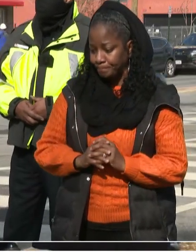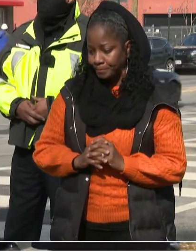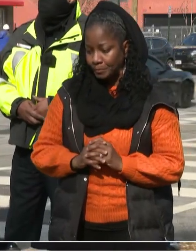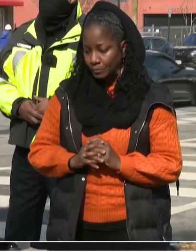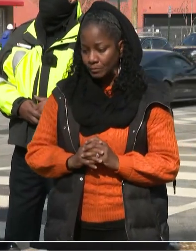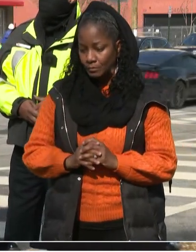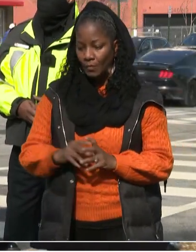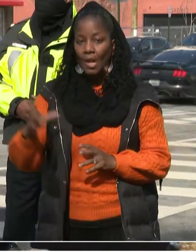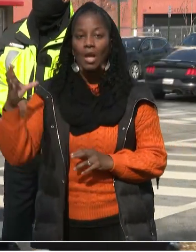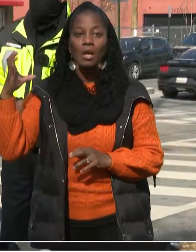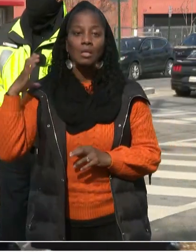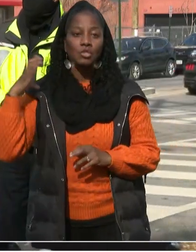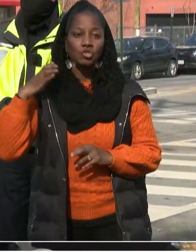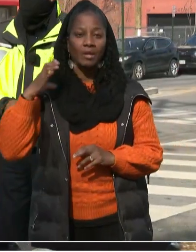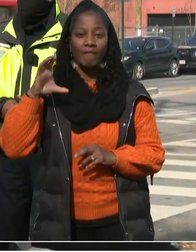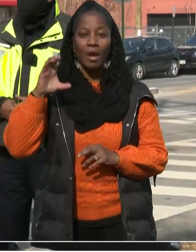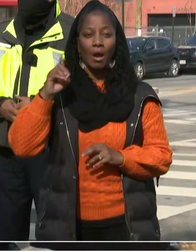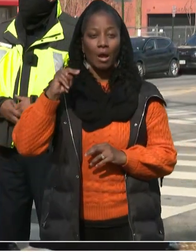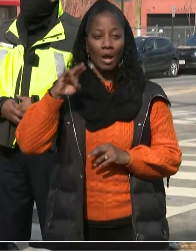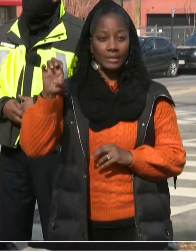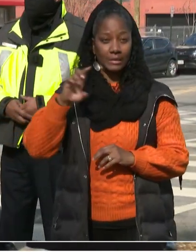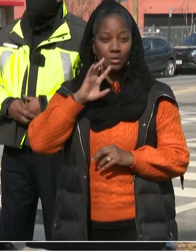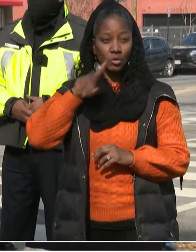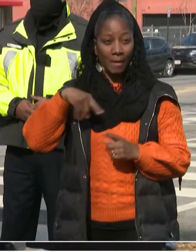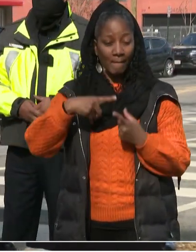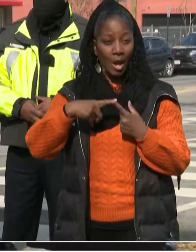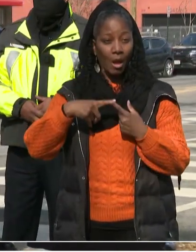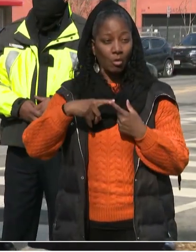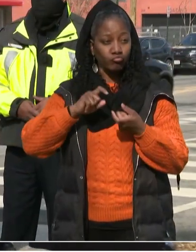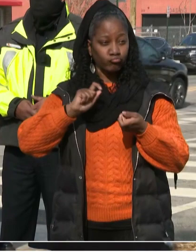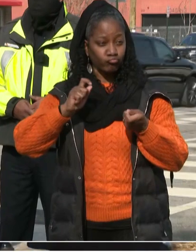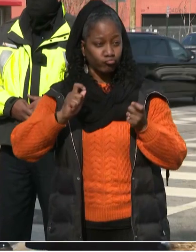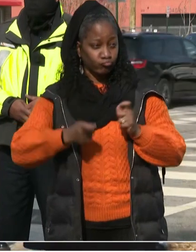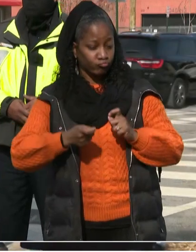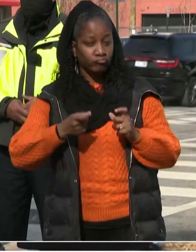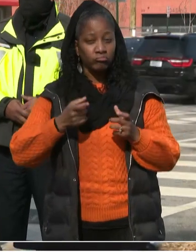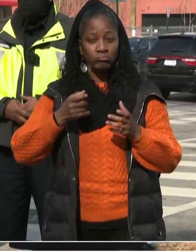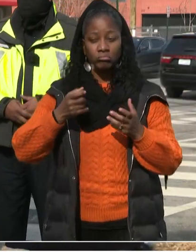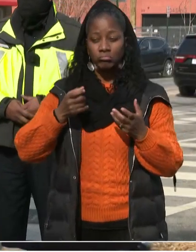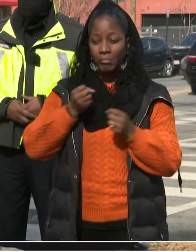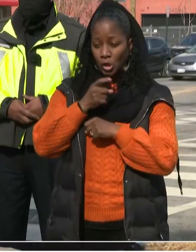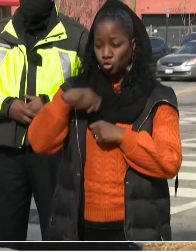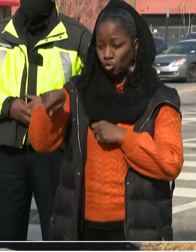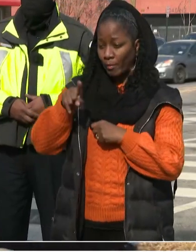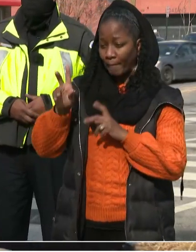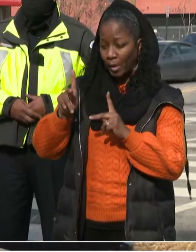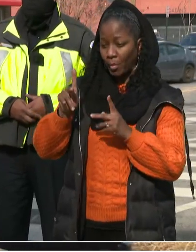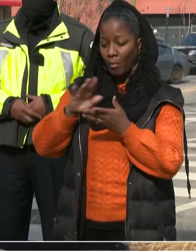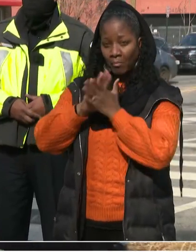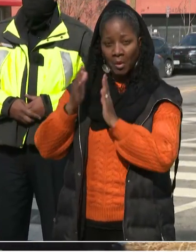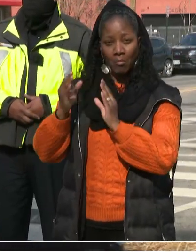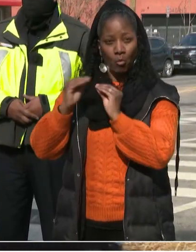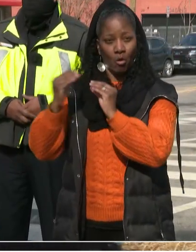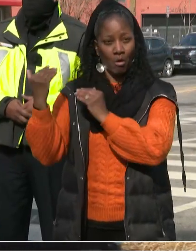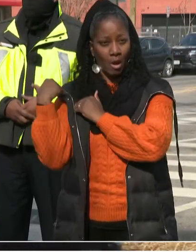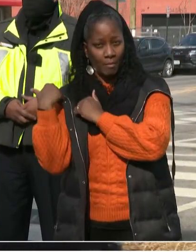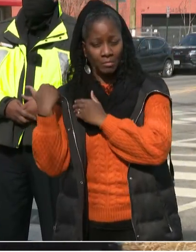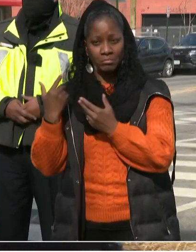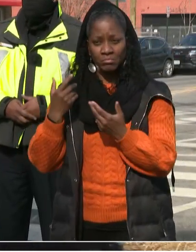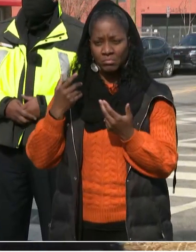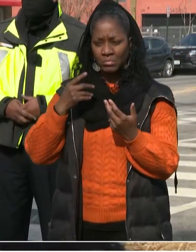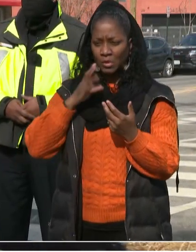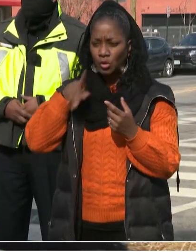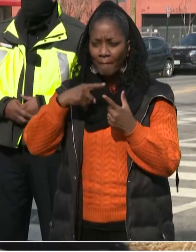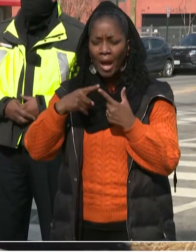Chief Conte, you had spoke about changes that held people accountable. Can you be more specific to the laws that